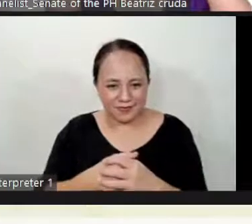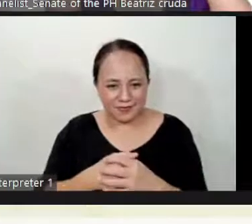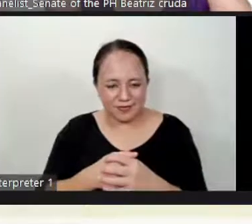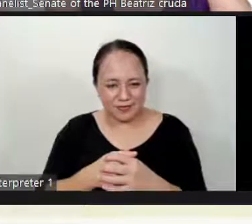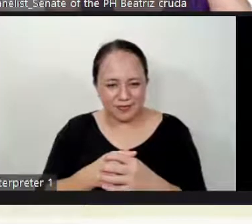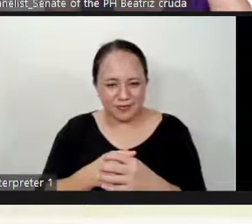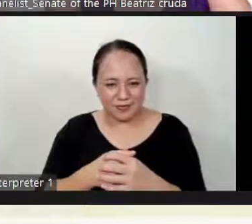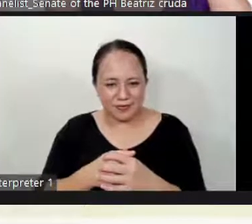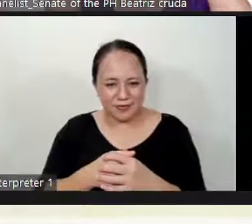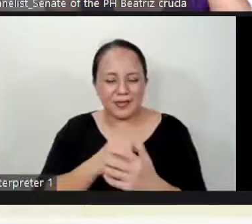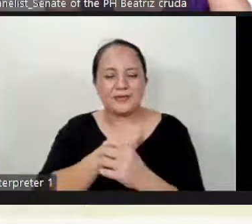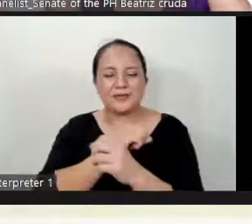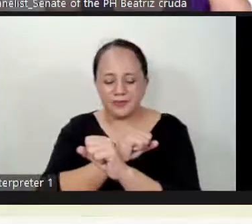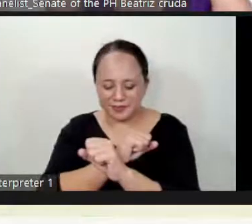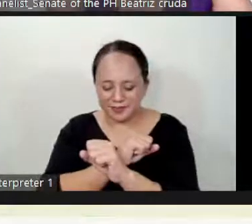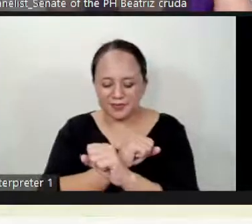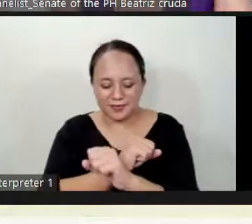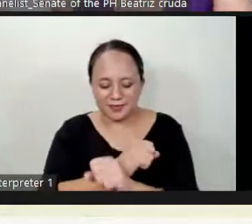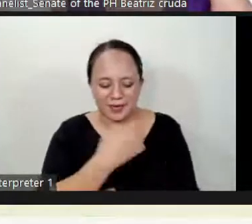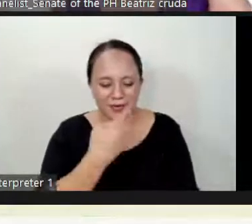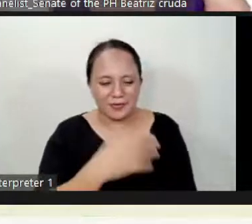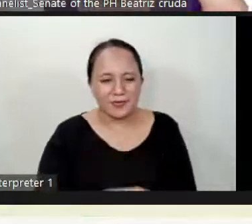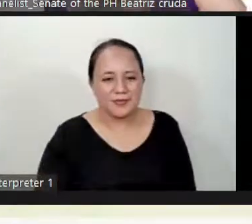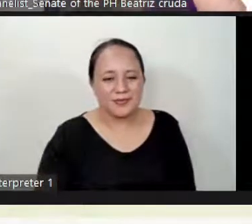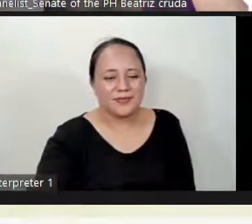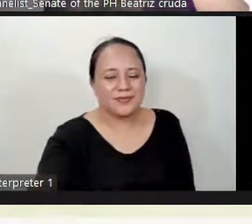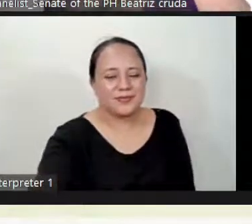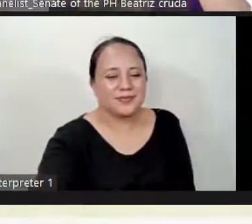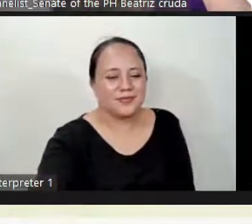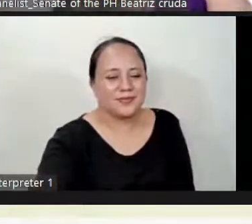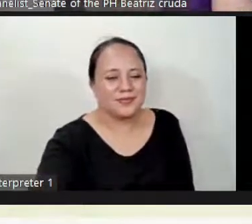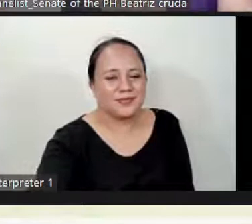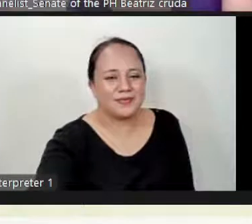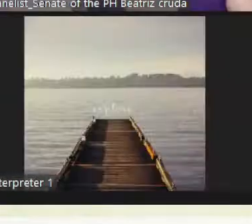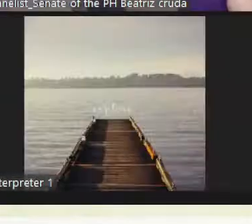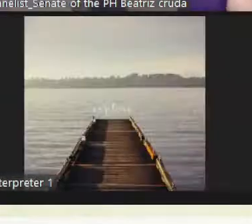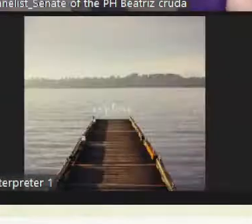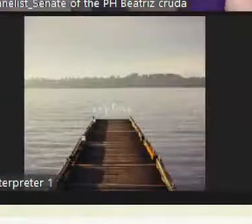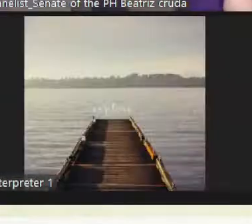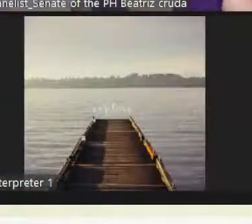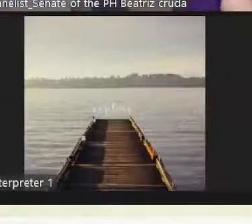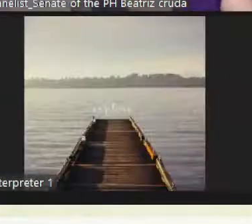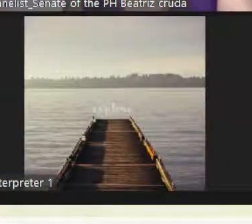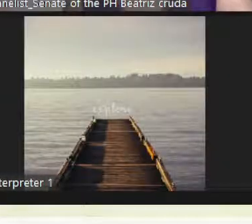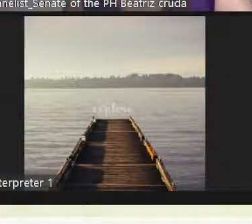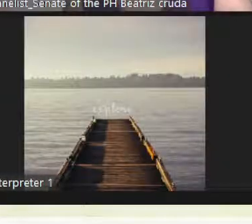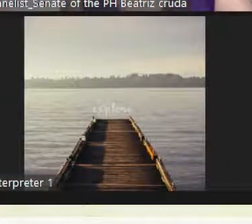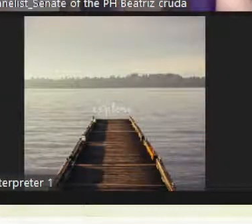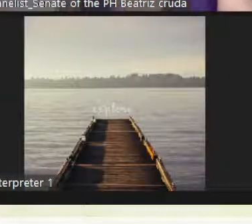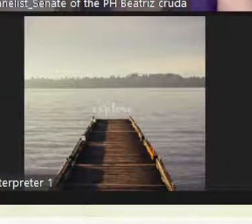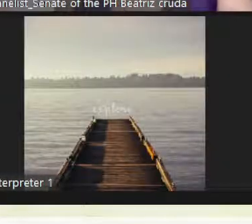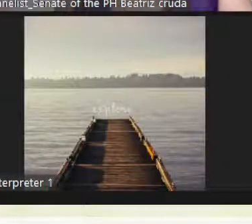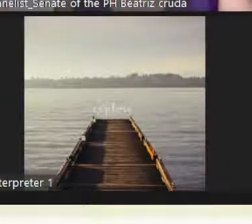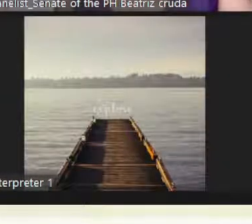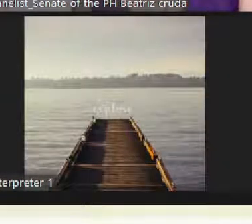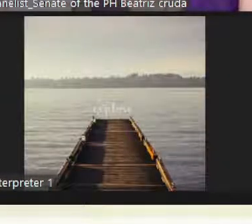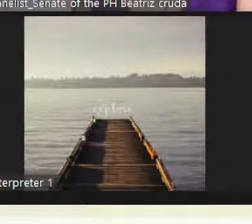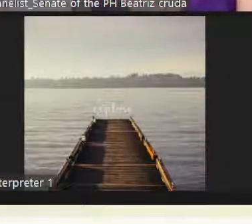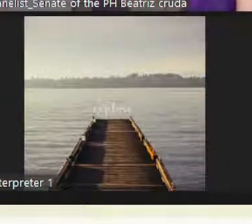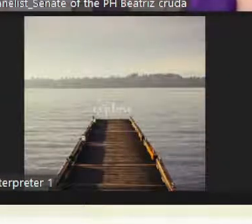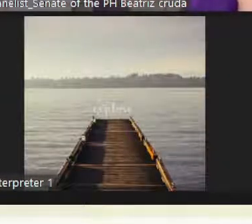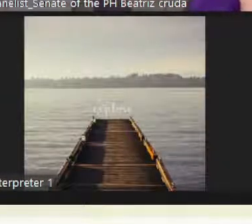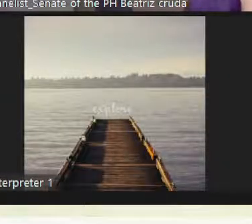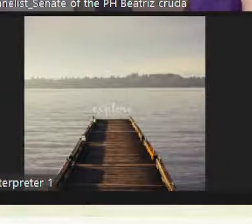what we will be paying for is of adequate quality, and it would redound to